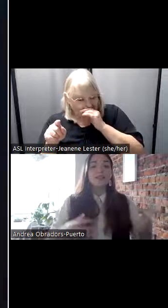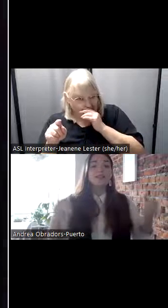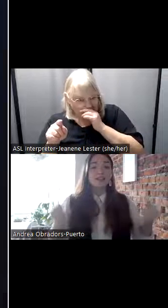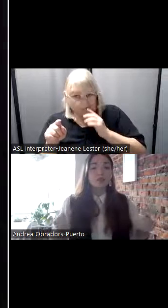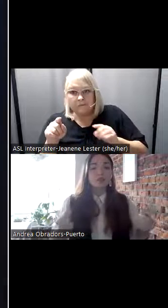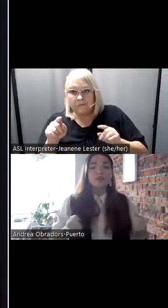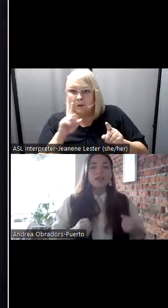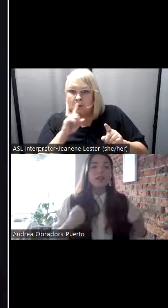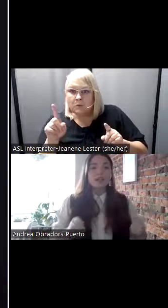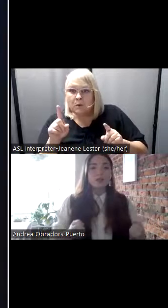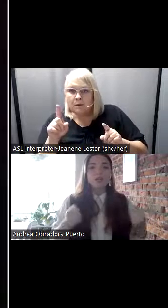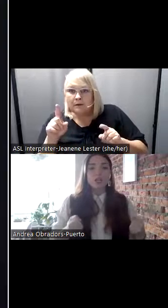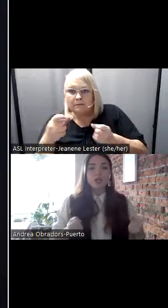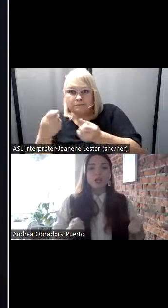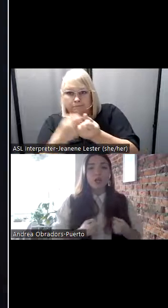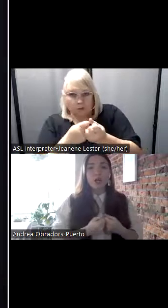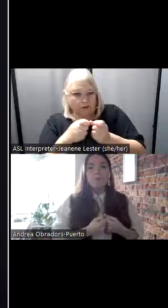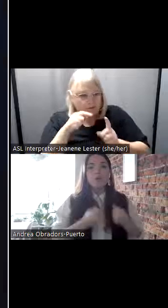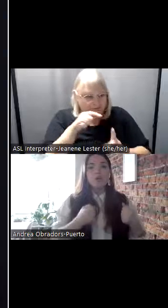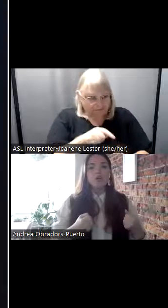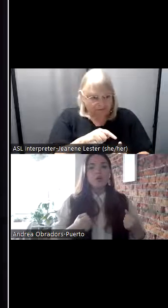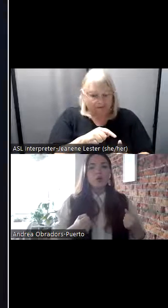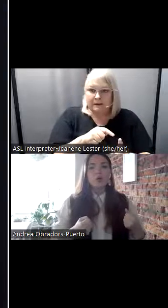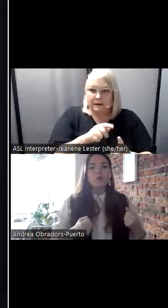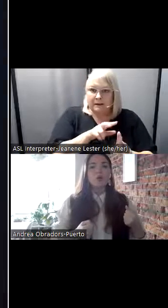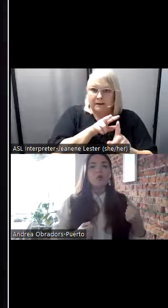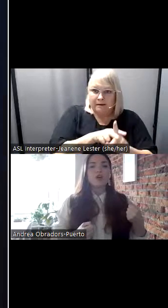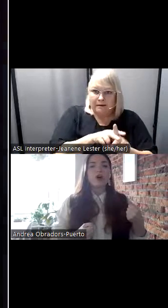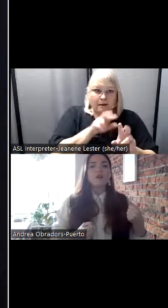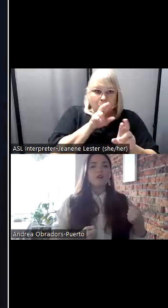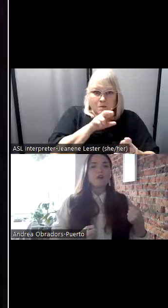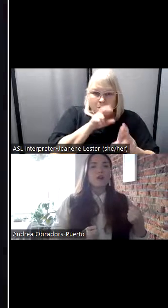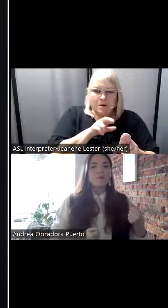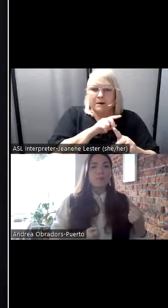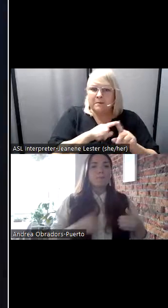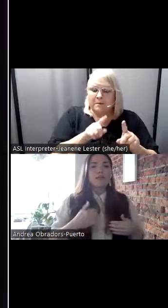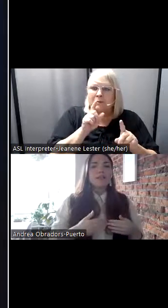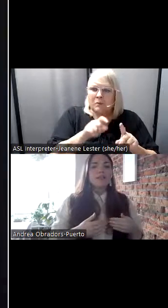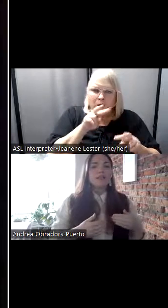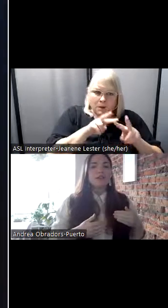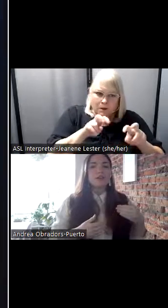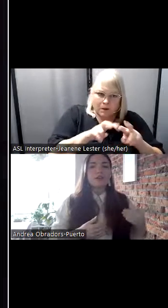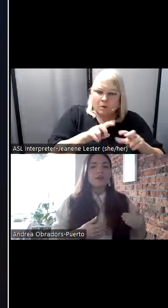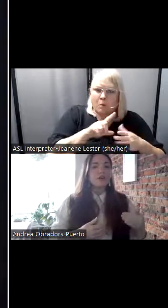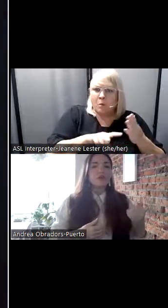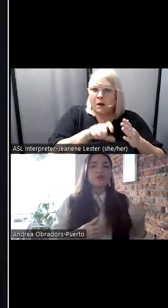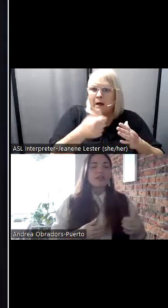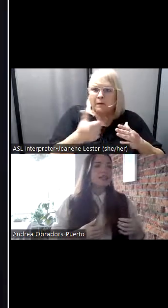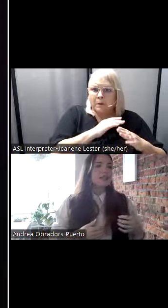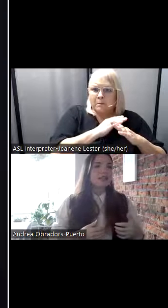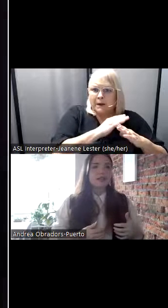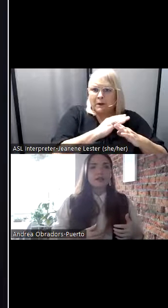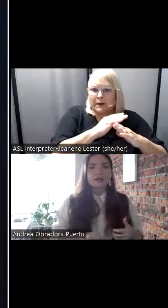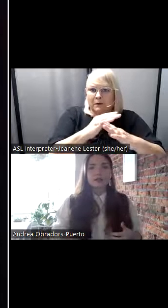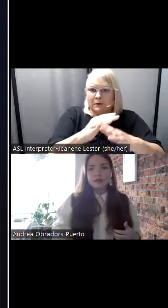since it's tangible. It's a tangible touch point, but we wanted to know if there were other pains, barriers, or